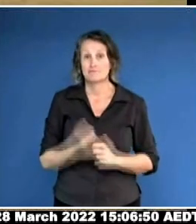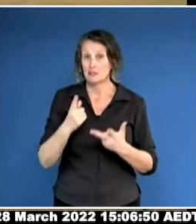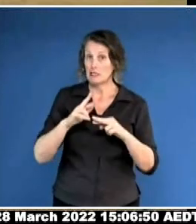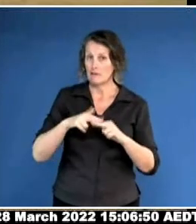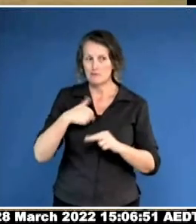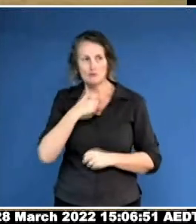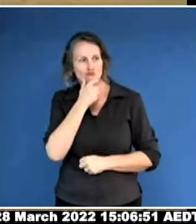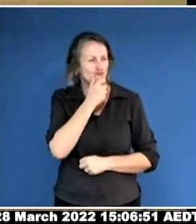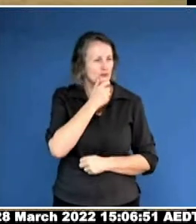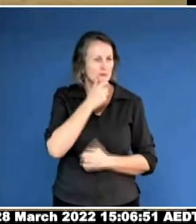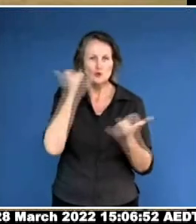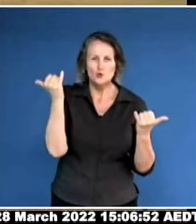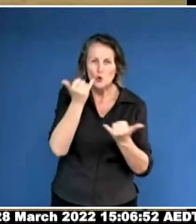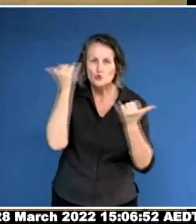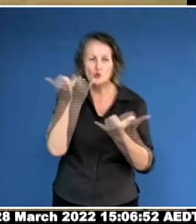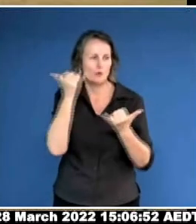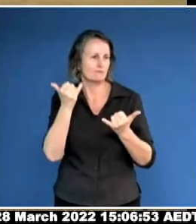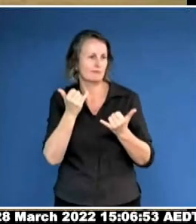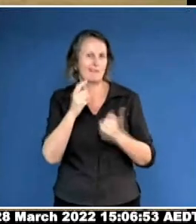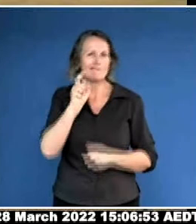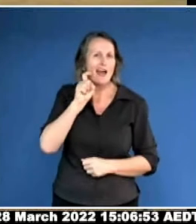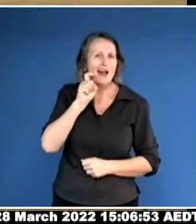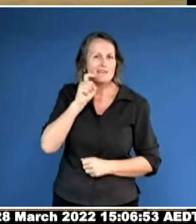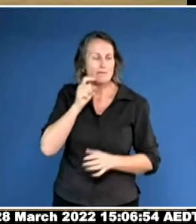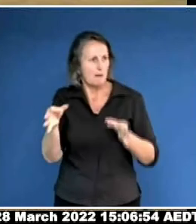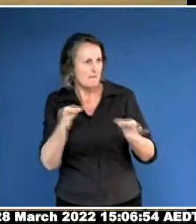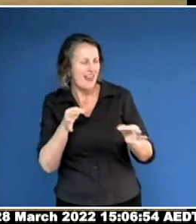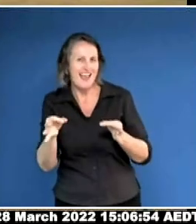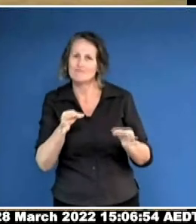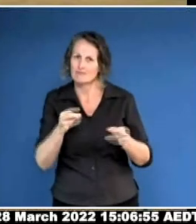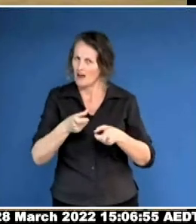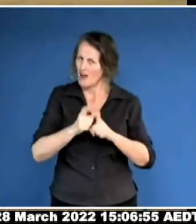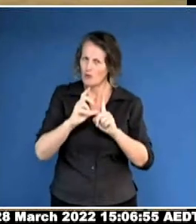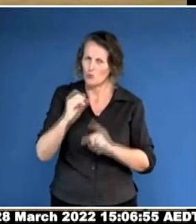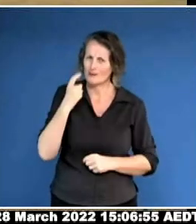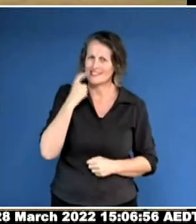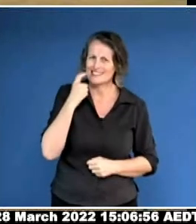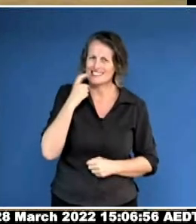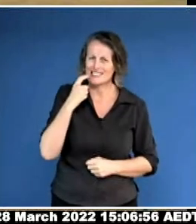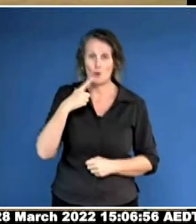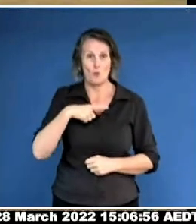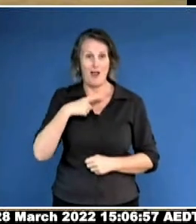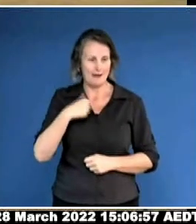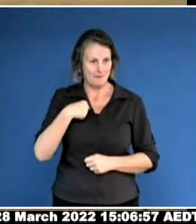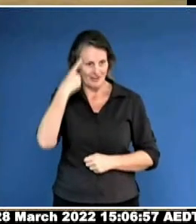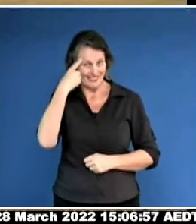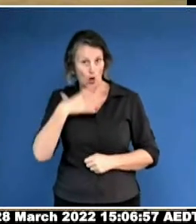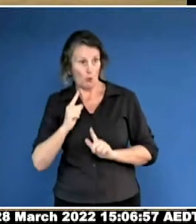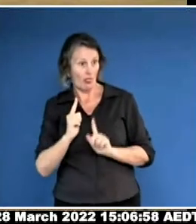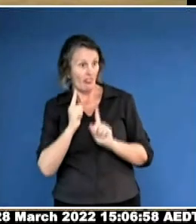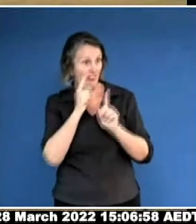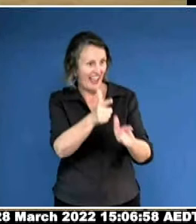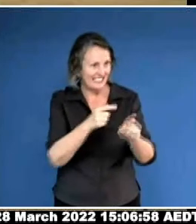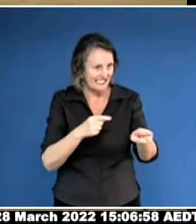and recreational activities can be a real struggle because there is so much involved in matching support needs with